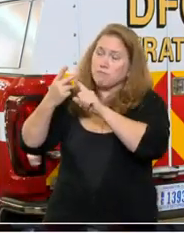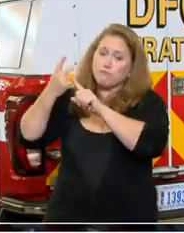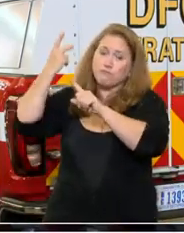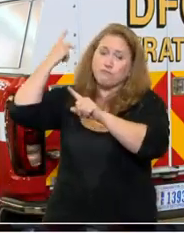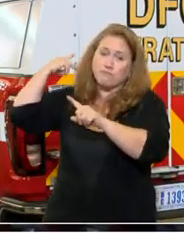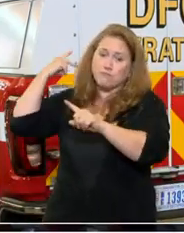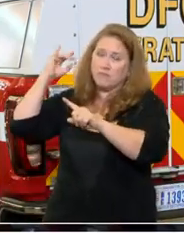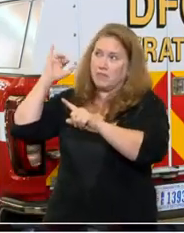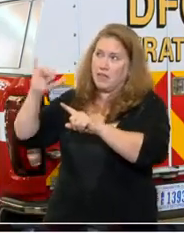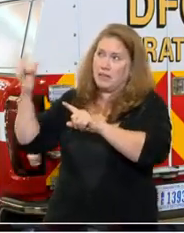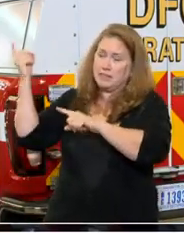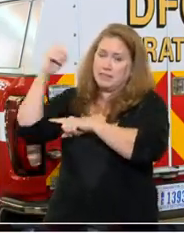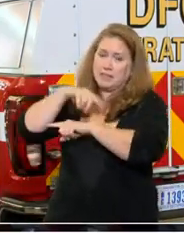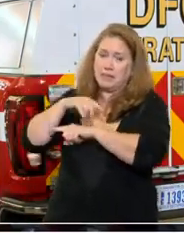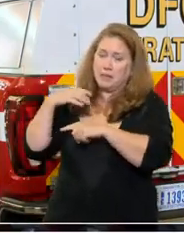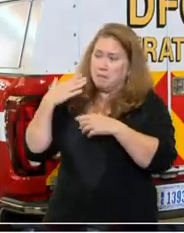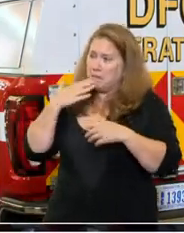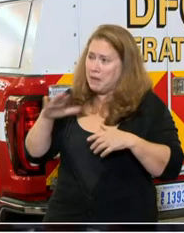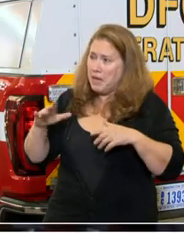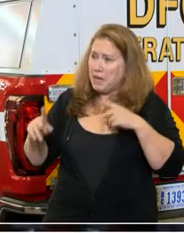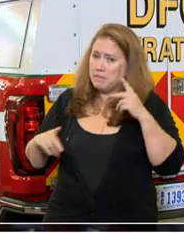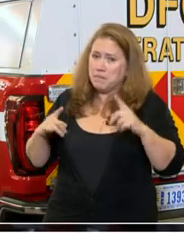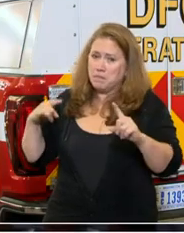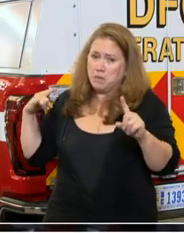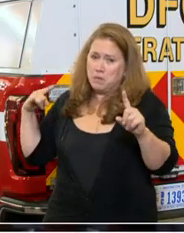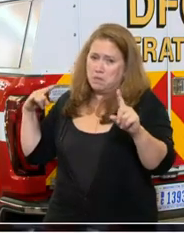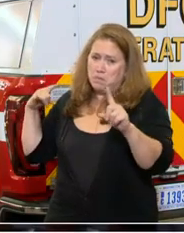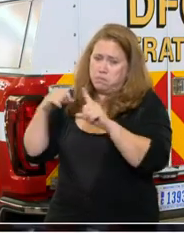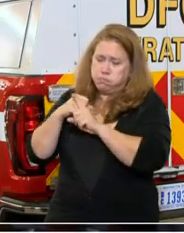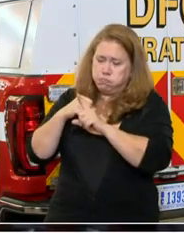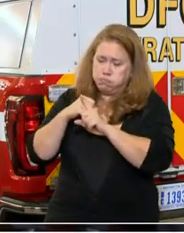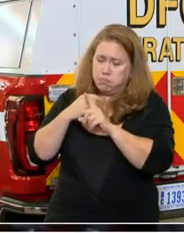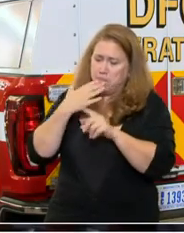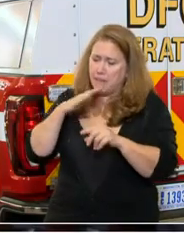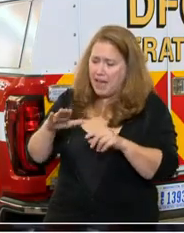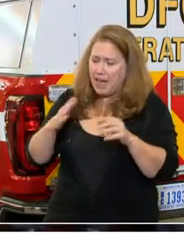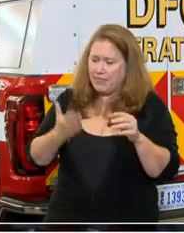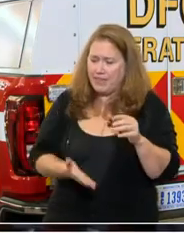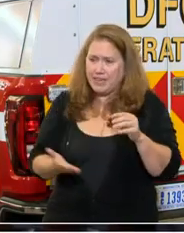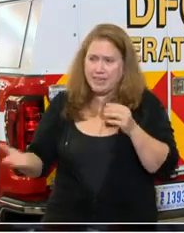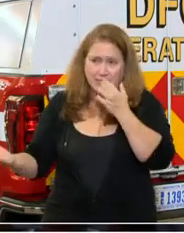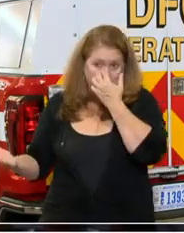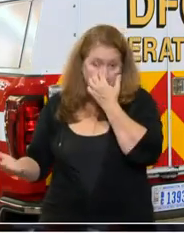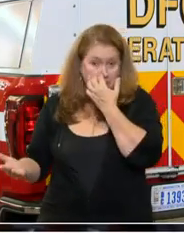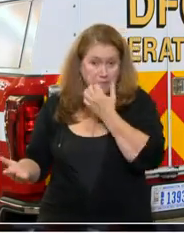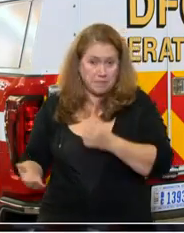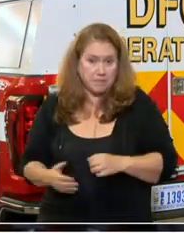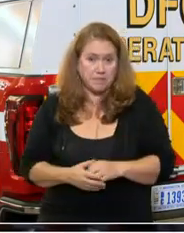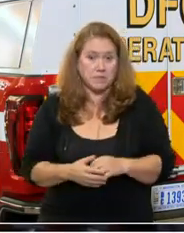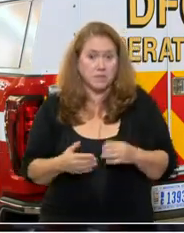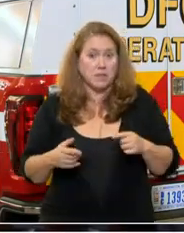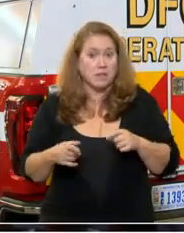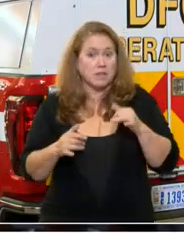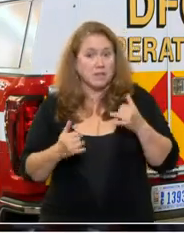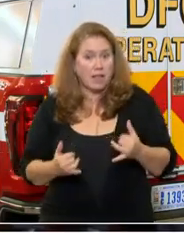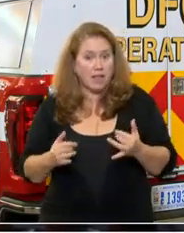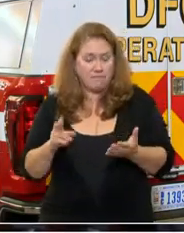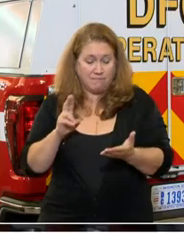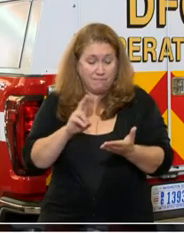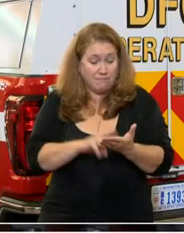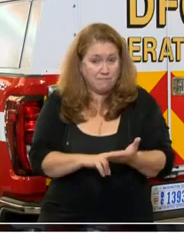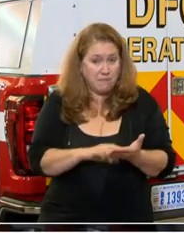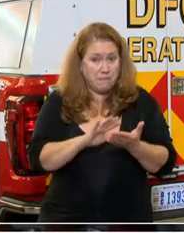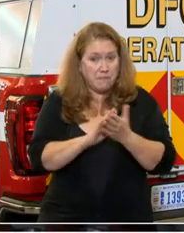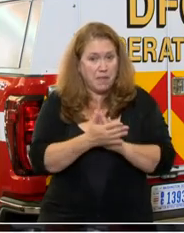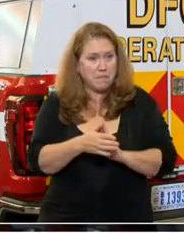our world and our communities. And many of them have still signed up to be firefighters, EMTs,